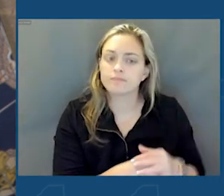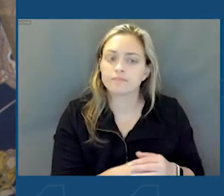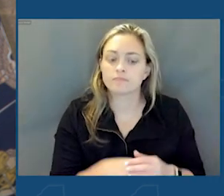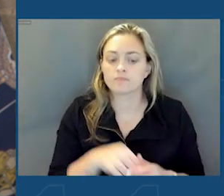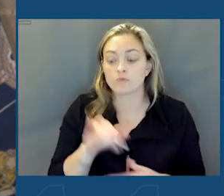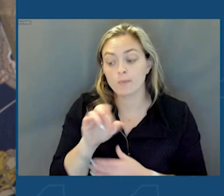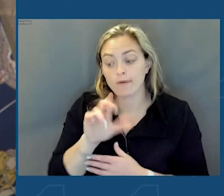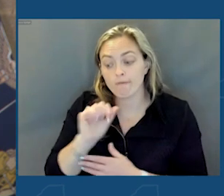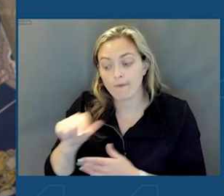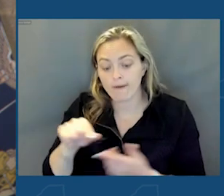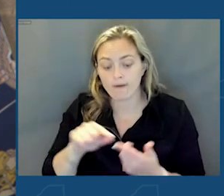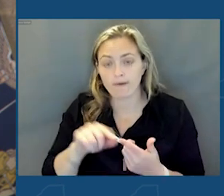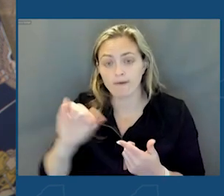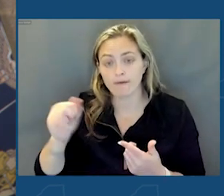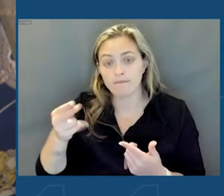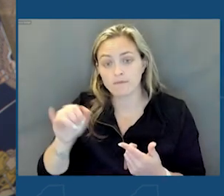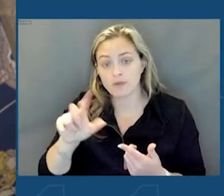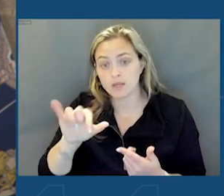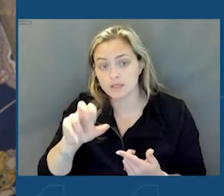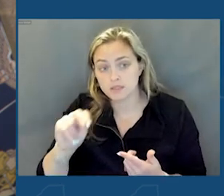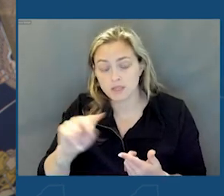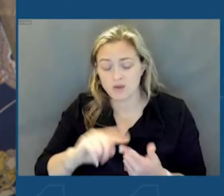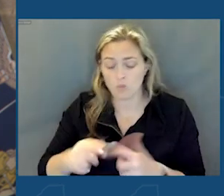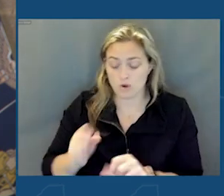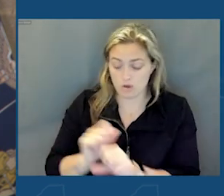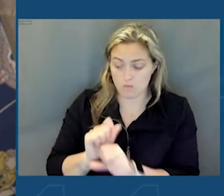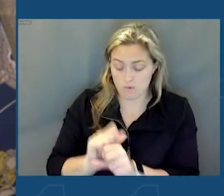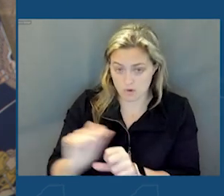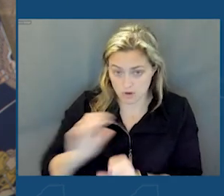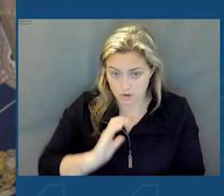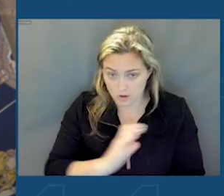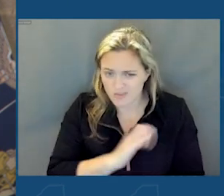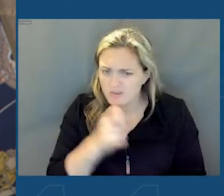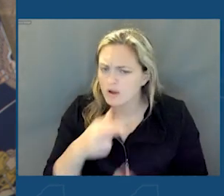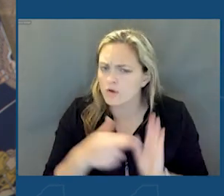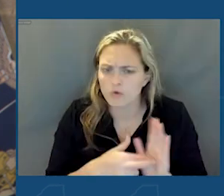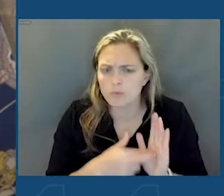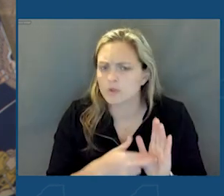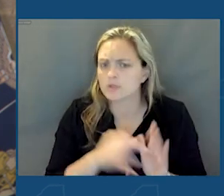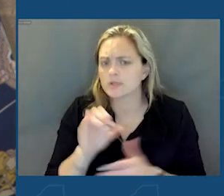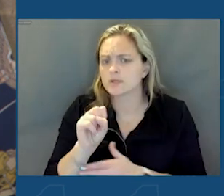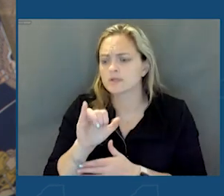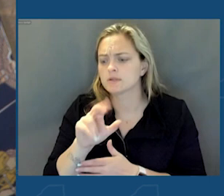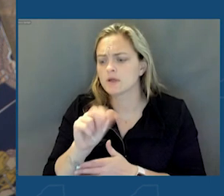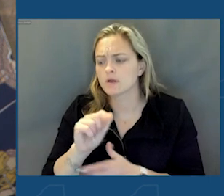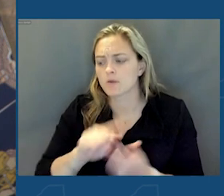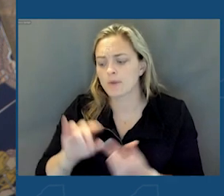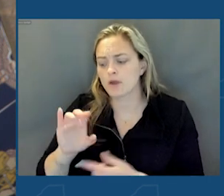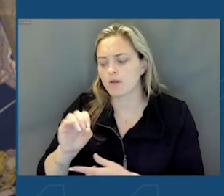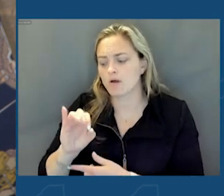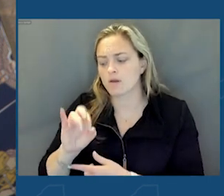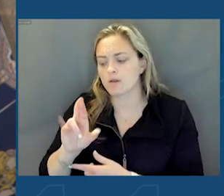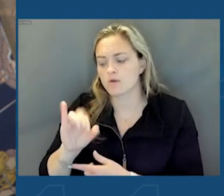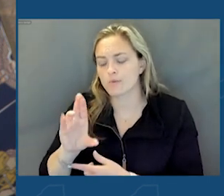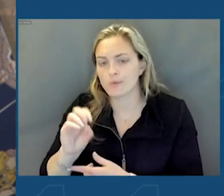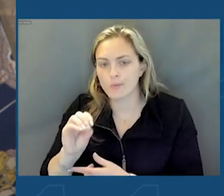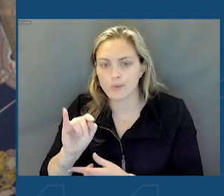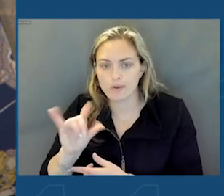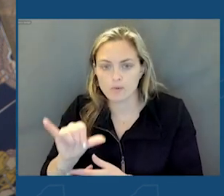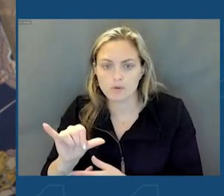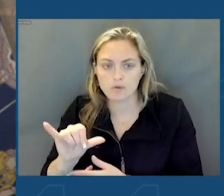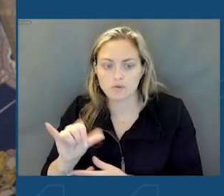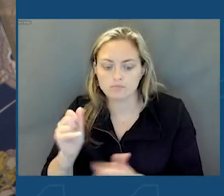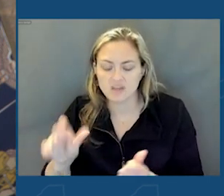Afghanistan. And when I served as a member of Congress, not representing Seneca County, but nearby Ontario County and many